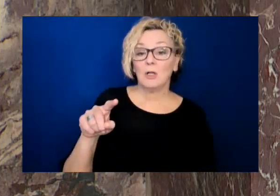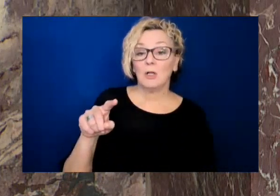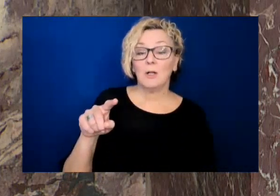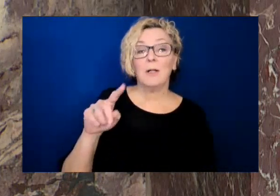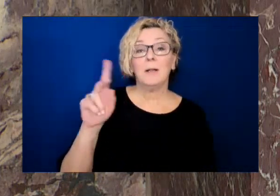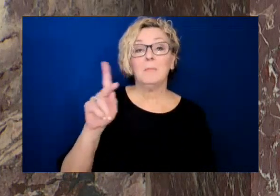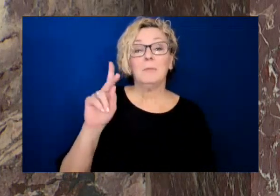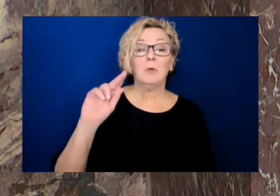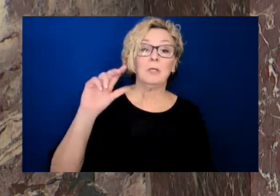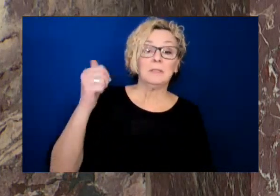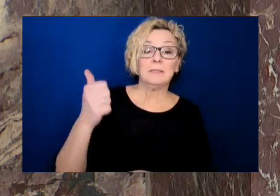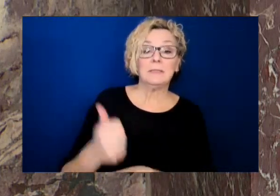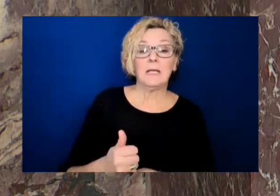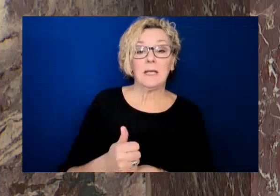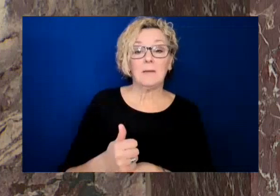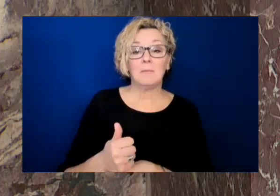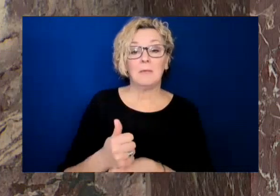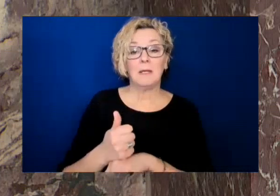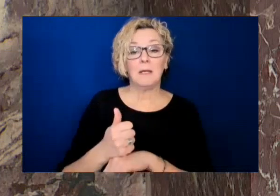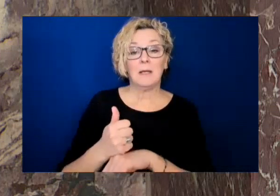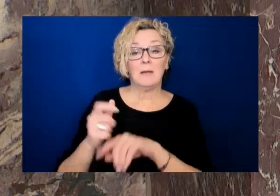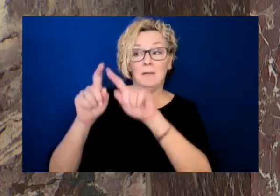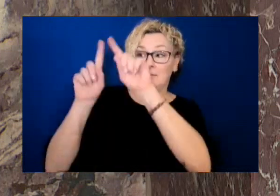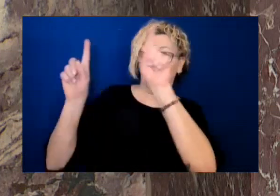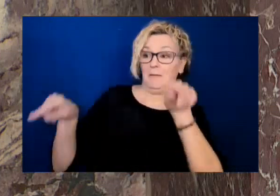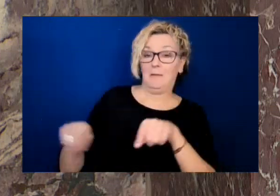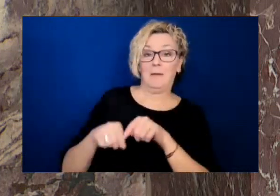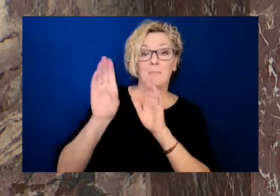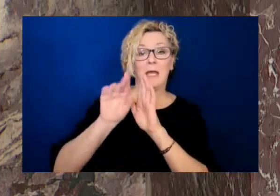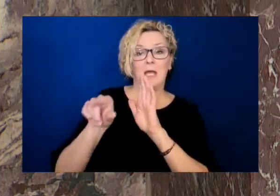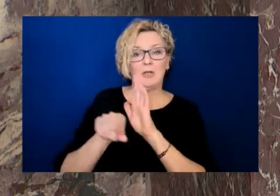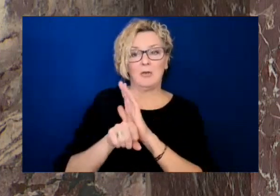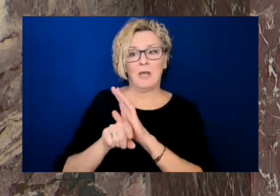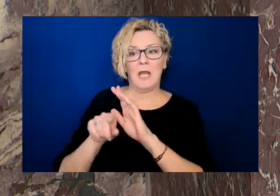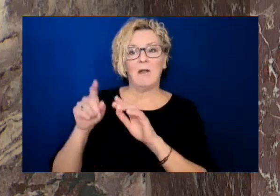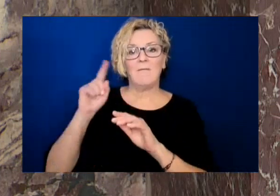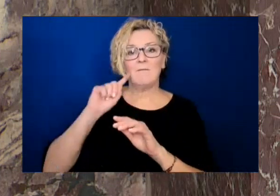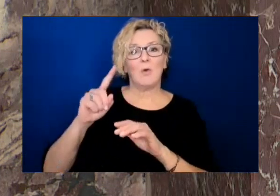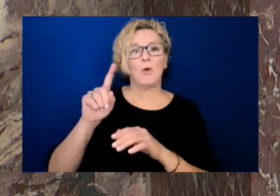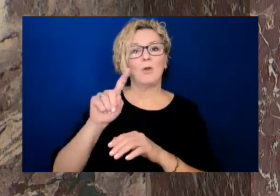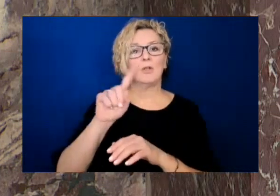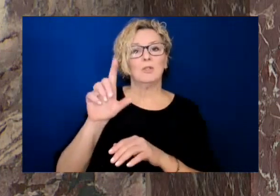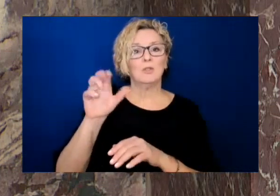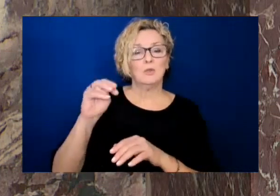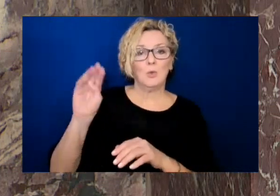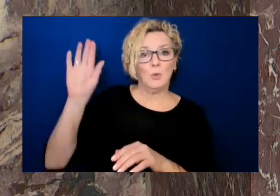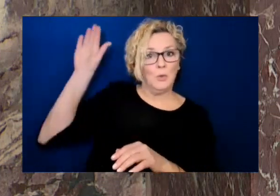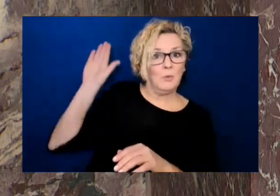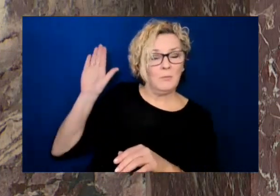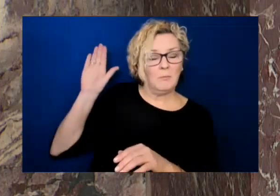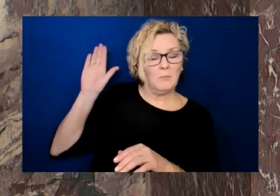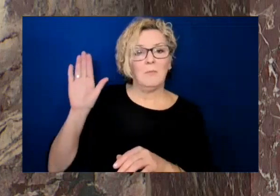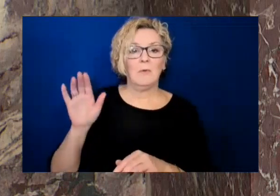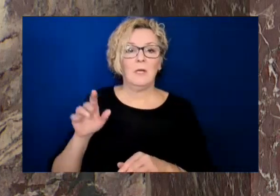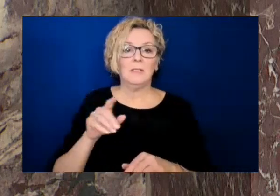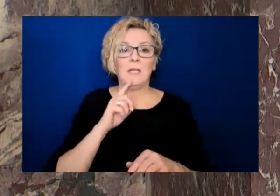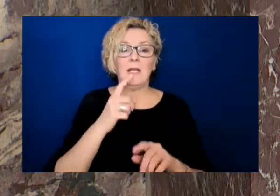sea. As we all know, this reference, as we all ought to know, this